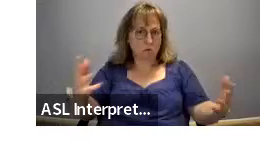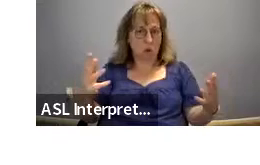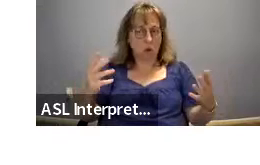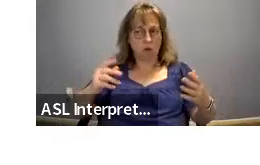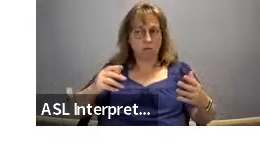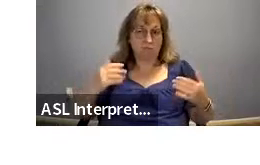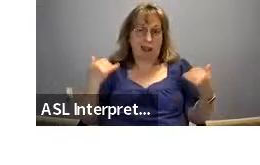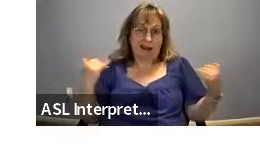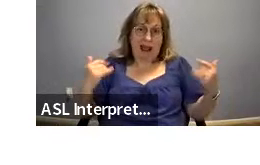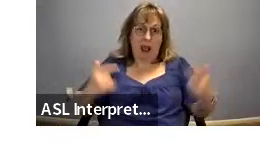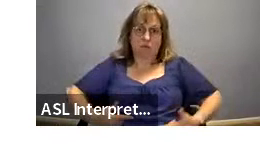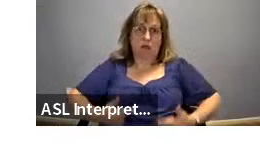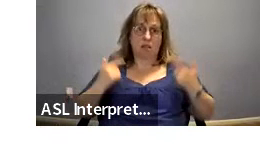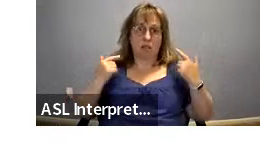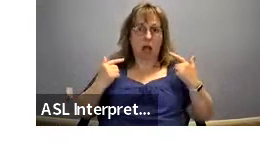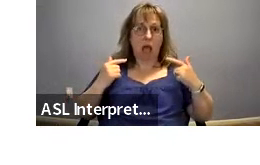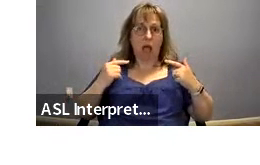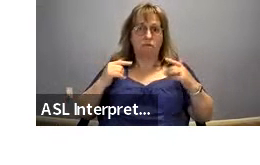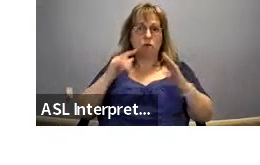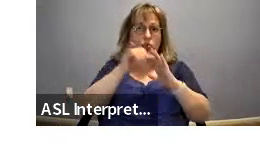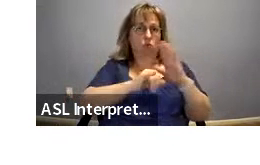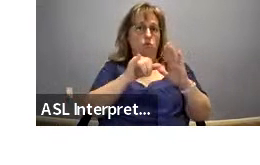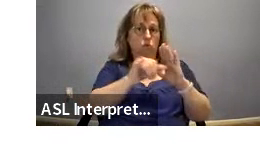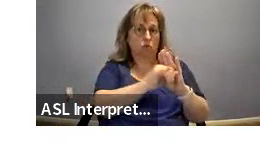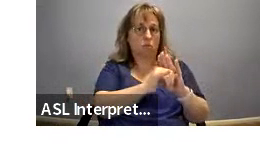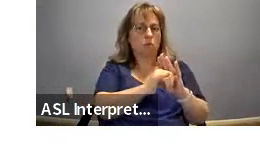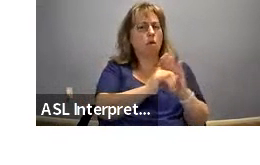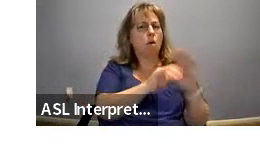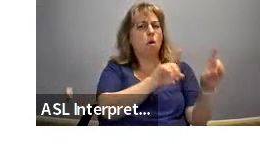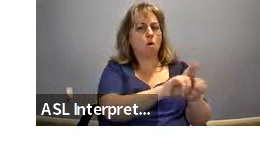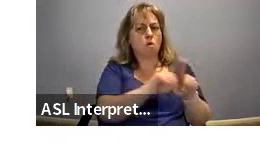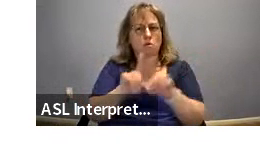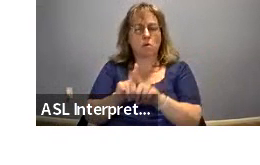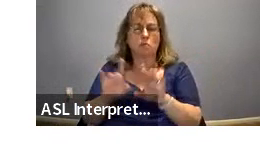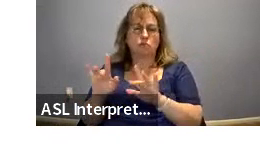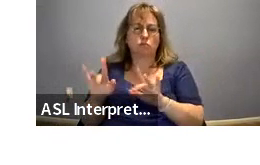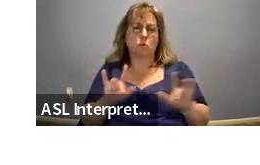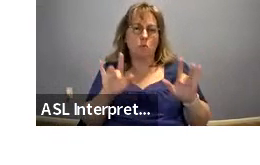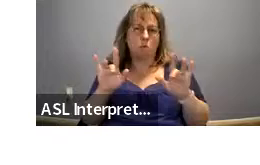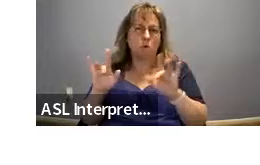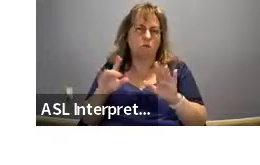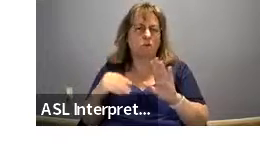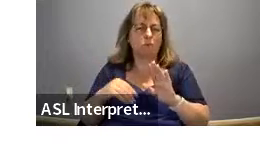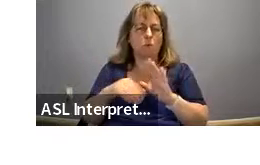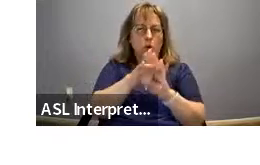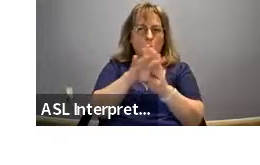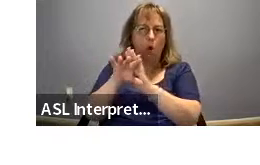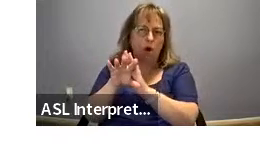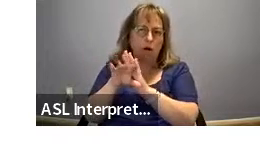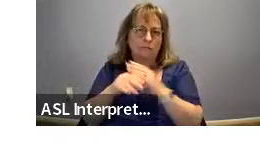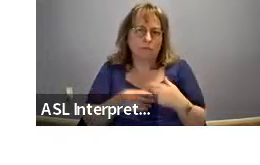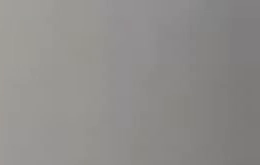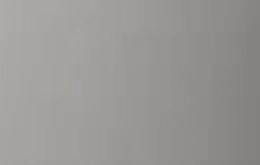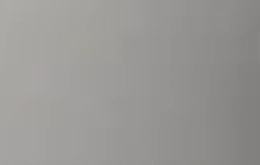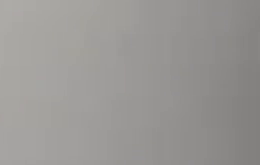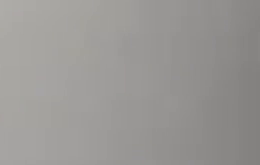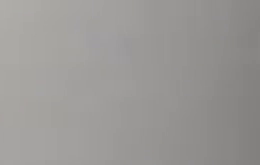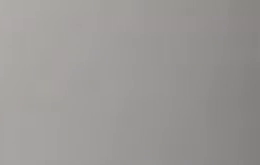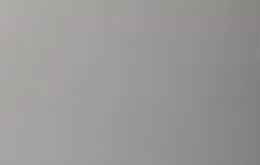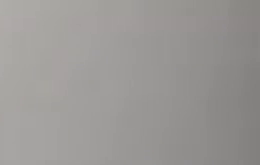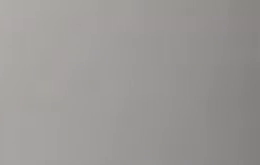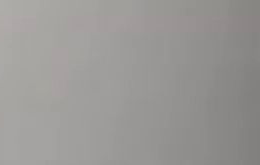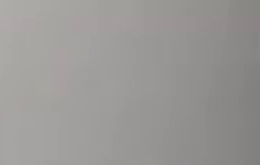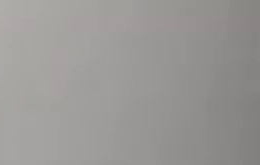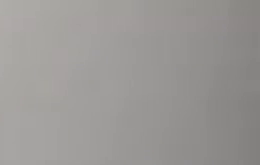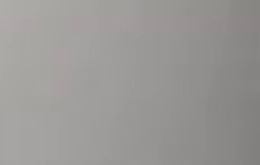live on YouTube, and it'll also be recorded. So we encourage people to go back and watch it and share this webinar